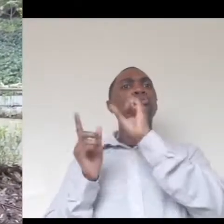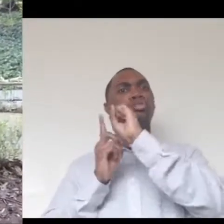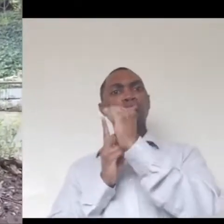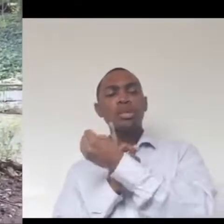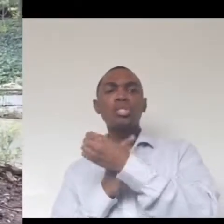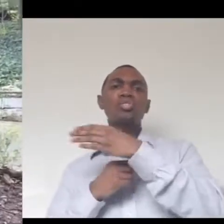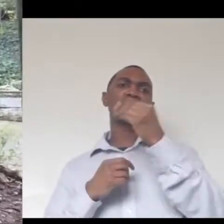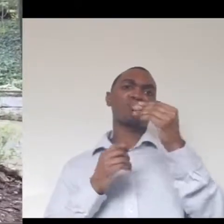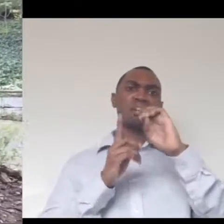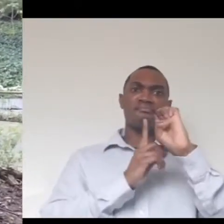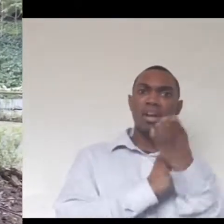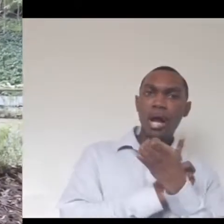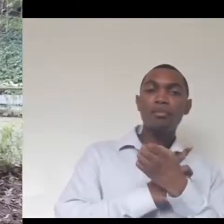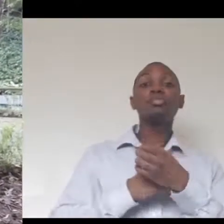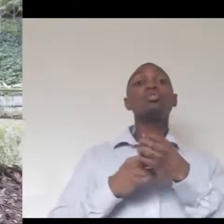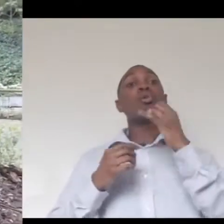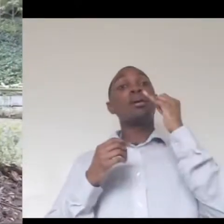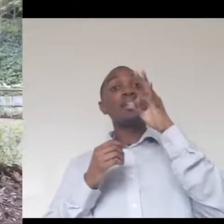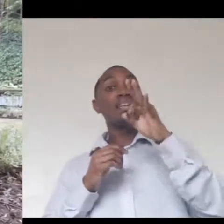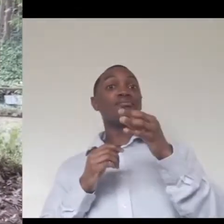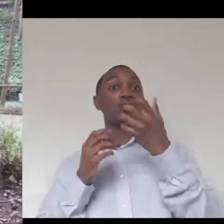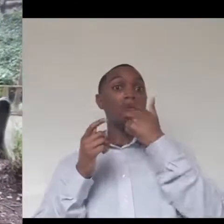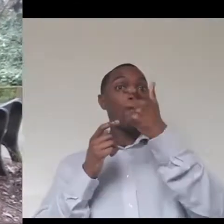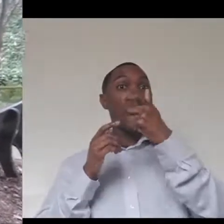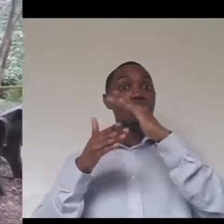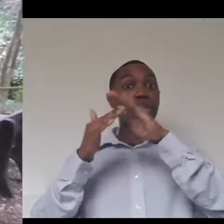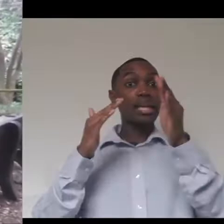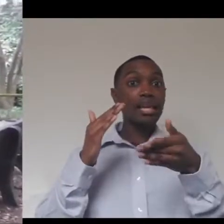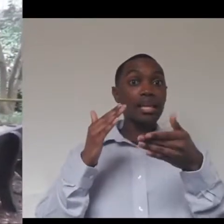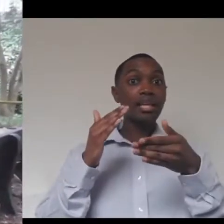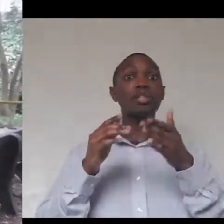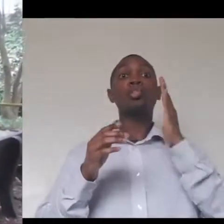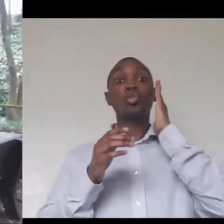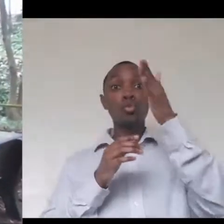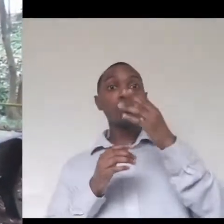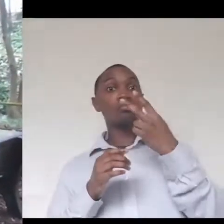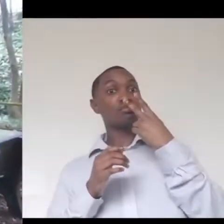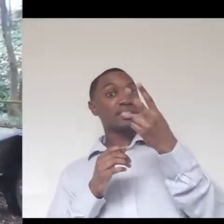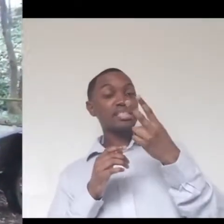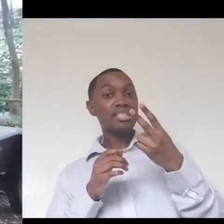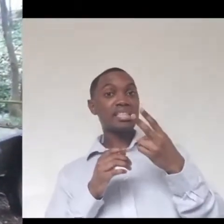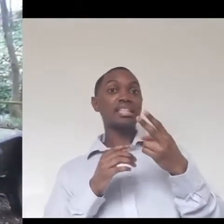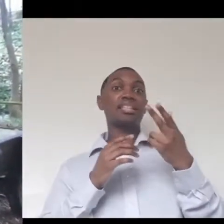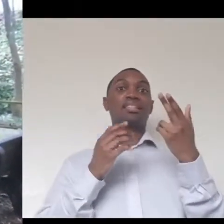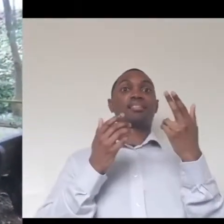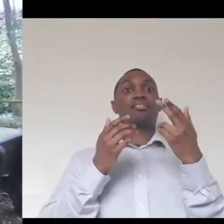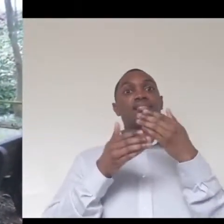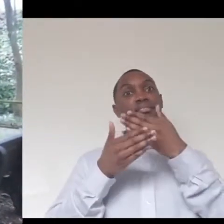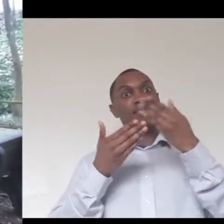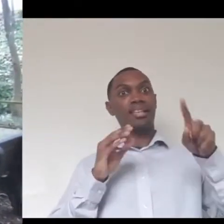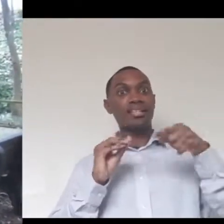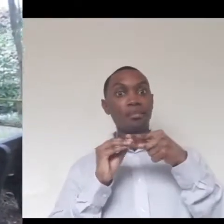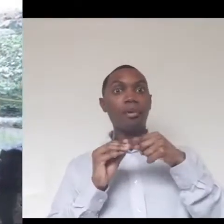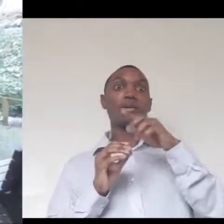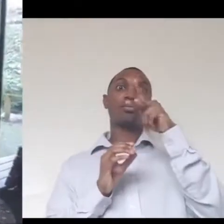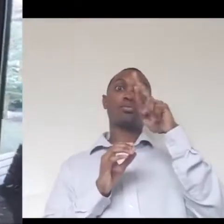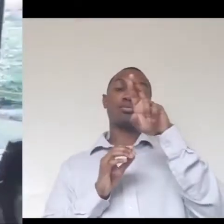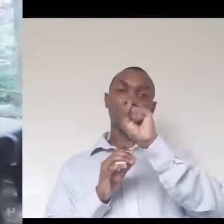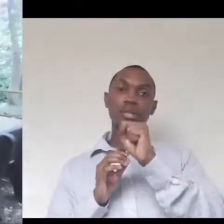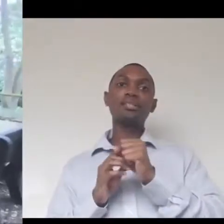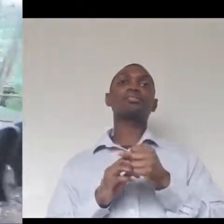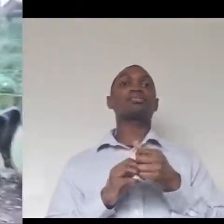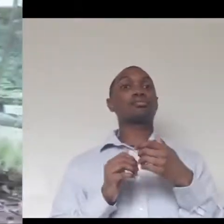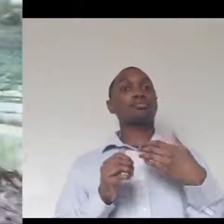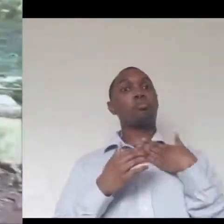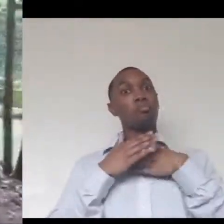we might have a very first thing for Kris that we are saving for you guys to experience with us here today at the end of the video. So